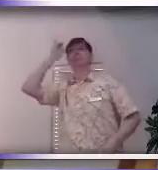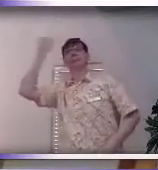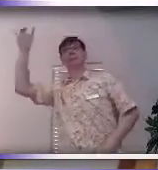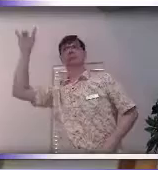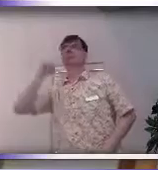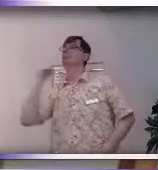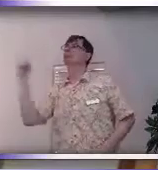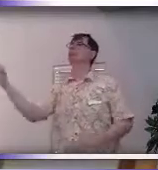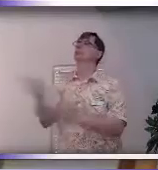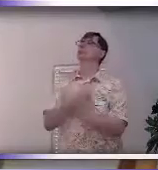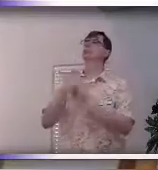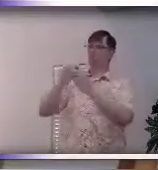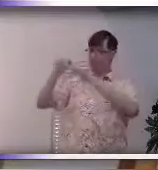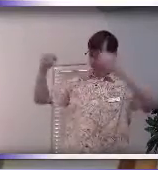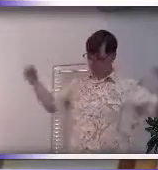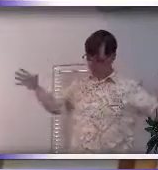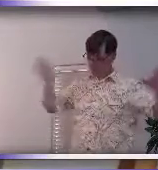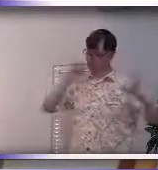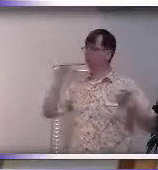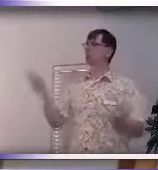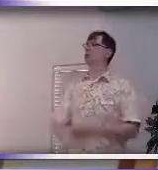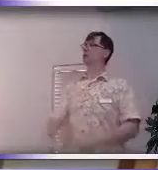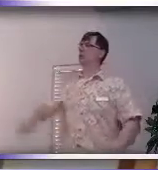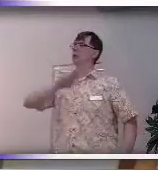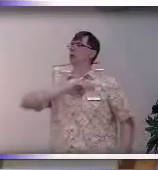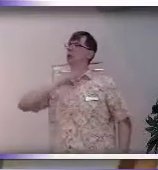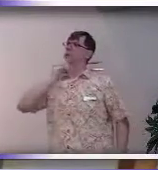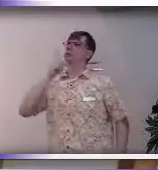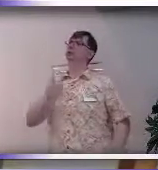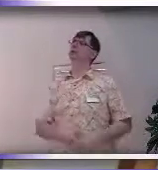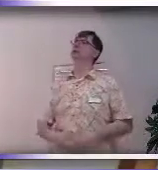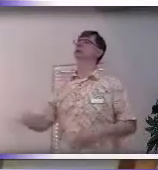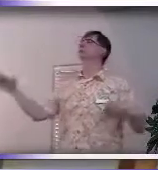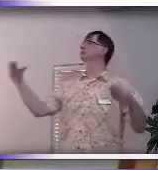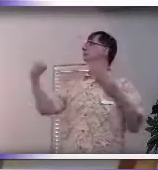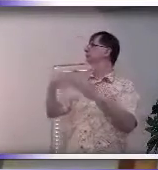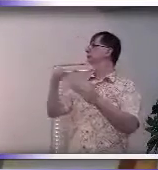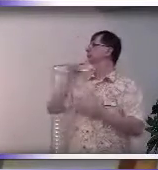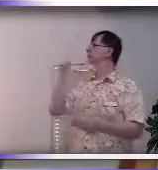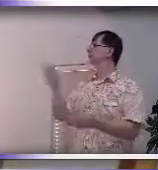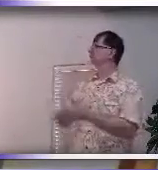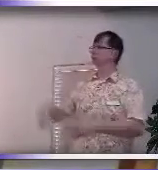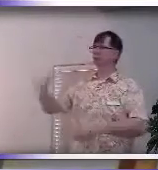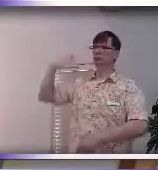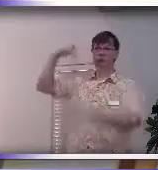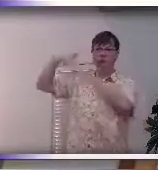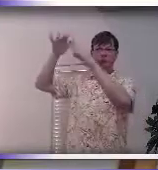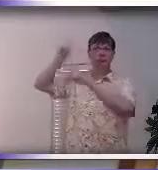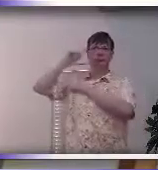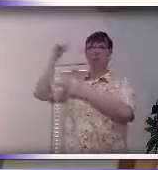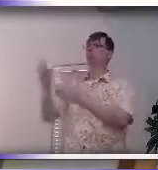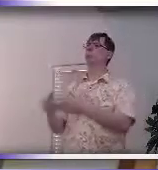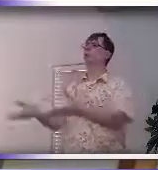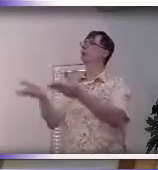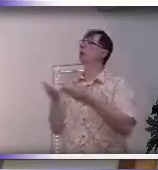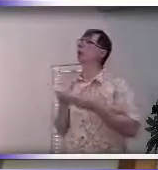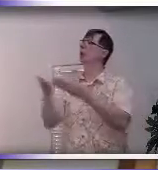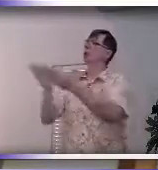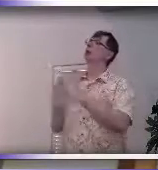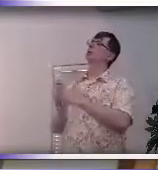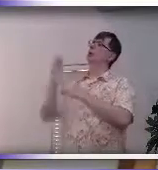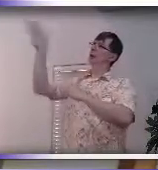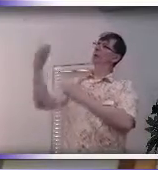We have to have space to have these honest conversations. And if there's another topic you would like brought up, then bring it